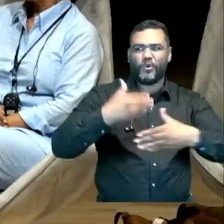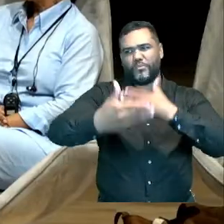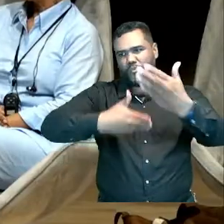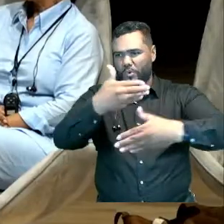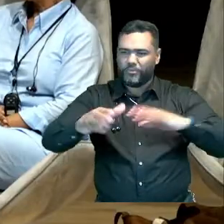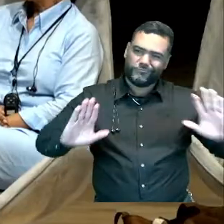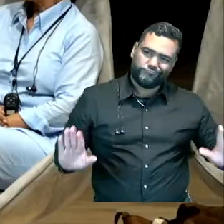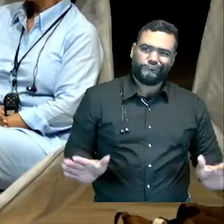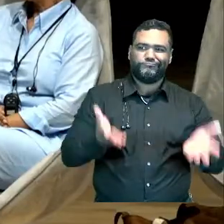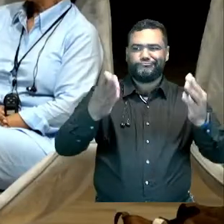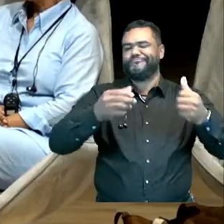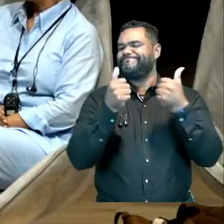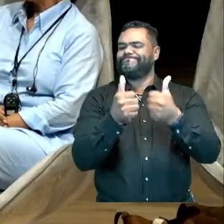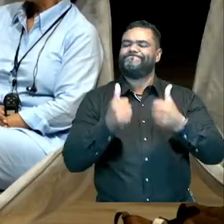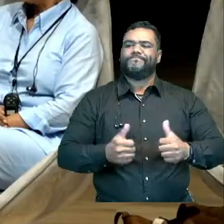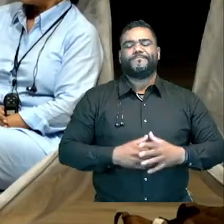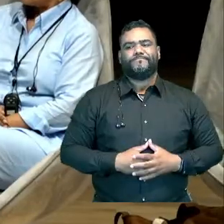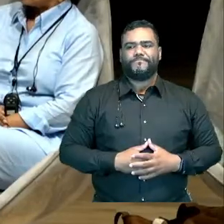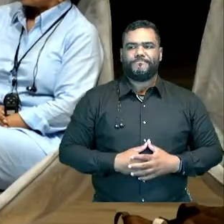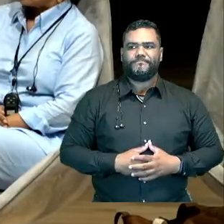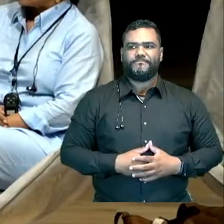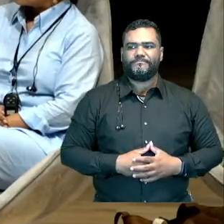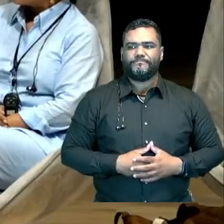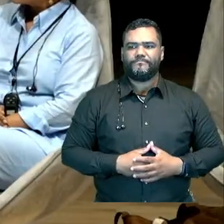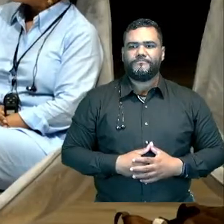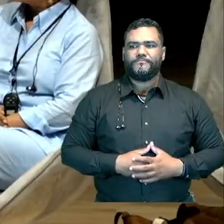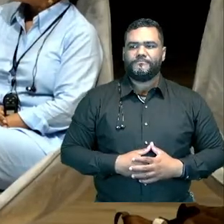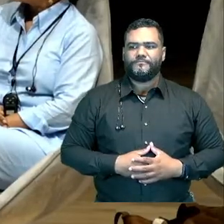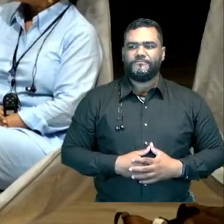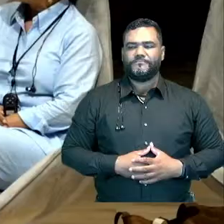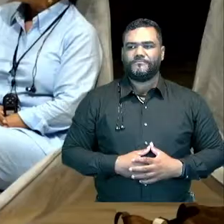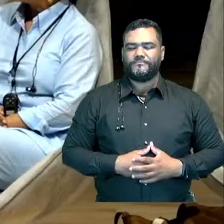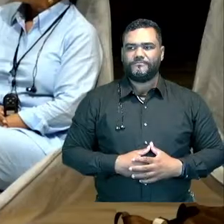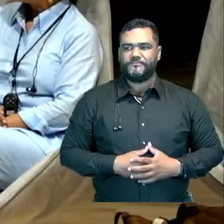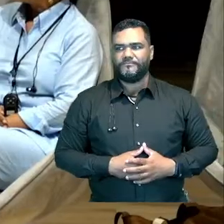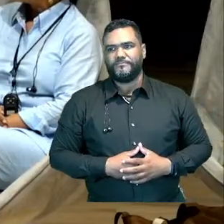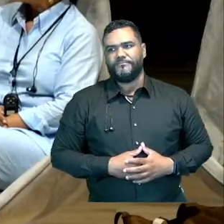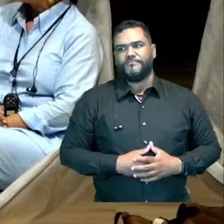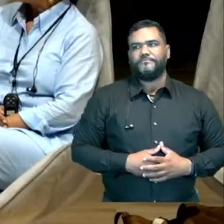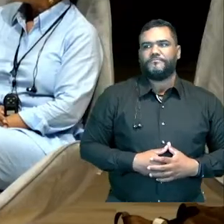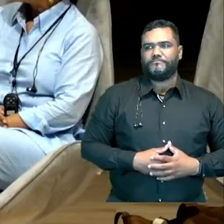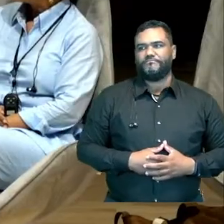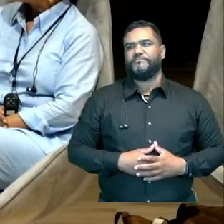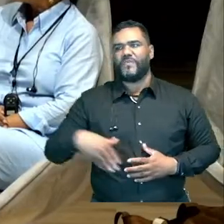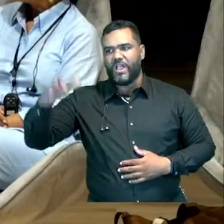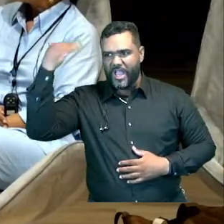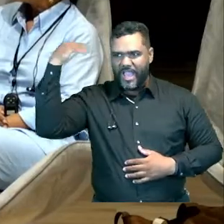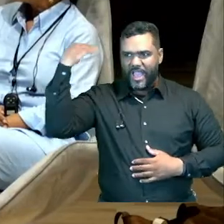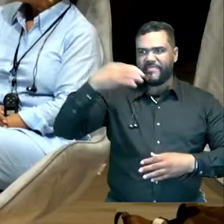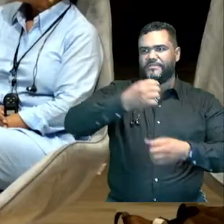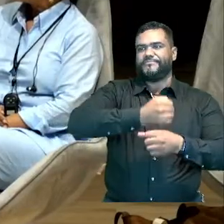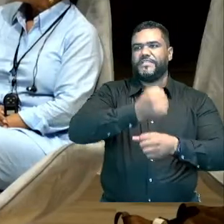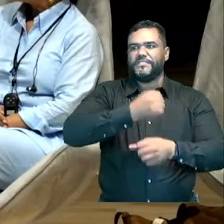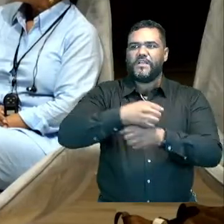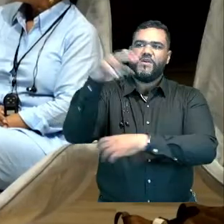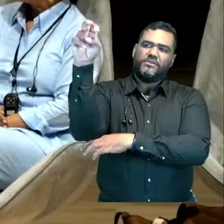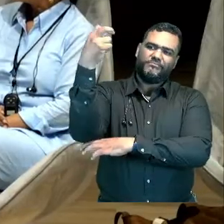prosecutor, and I had a police officer say to me, "No woman could ever be my